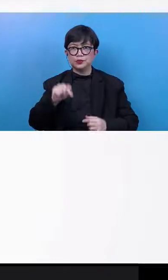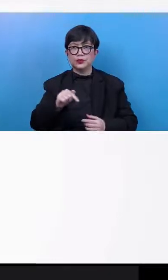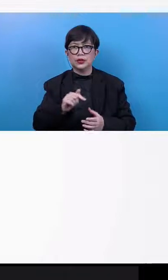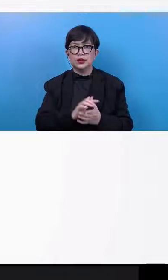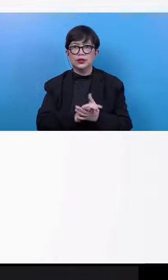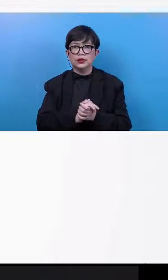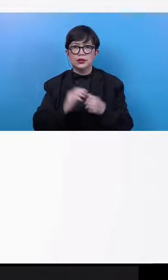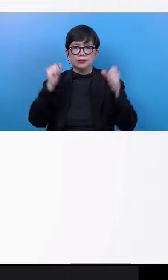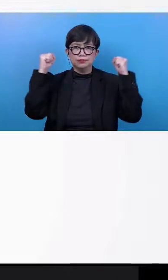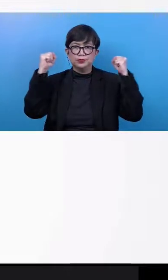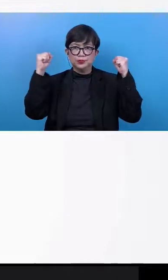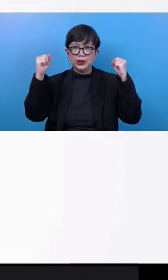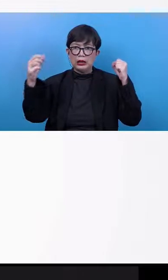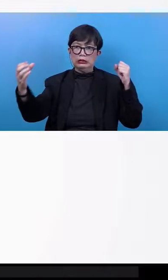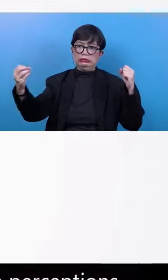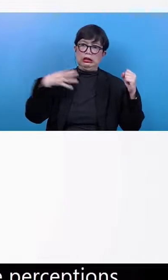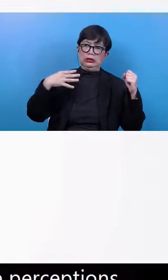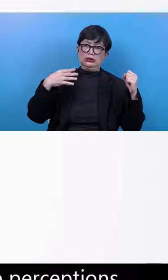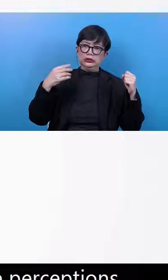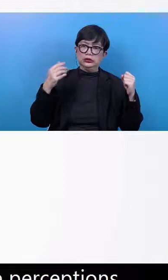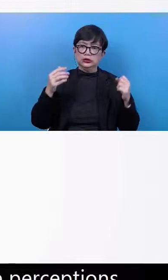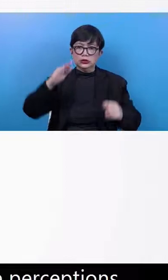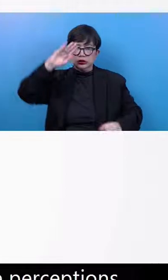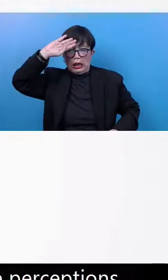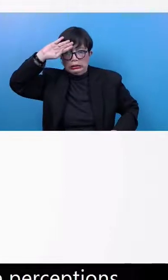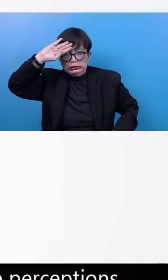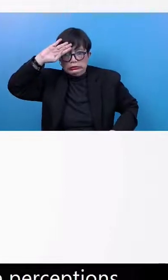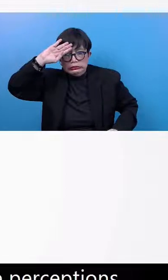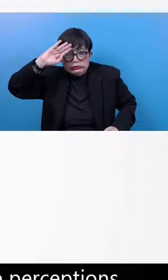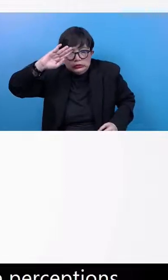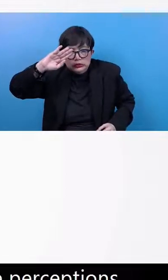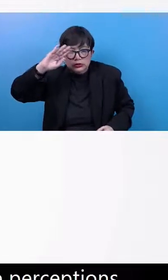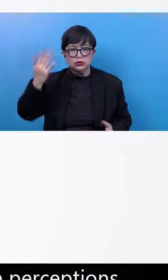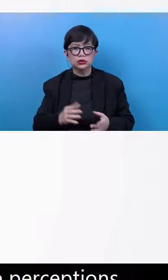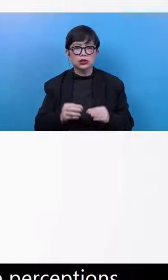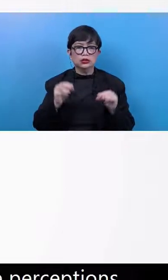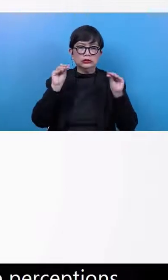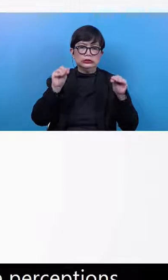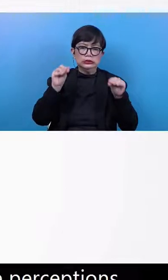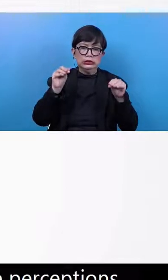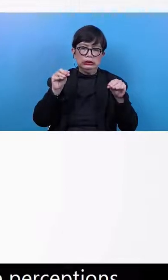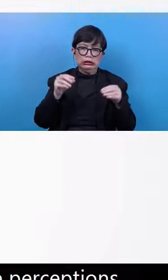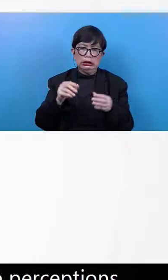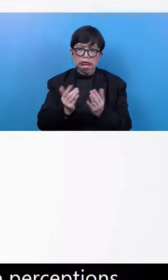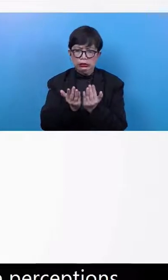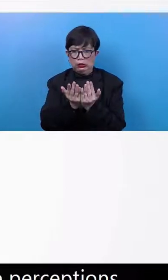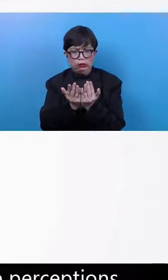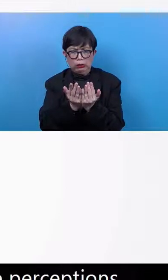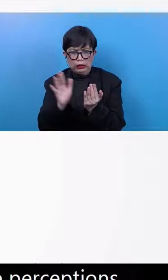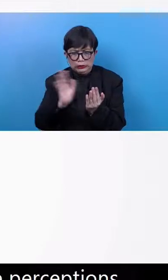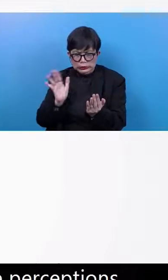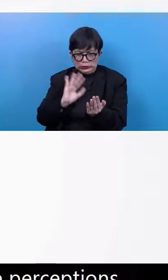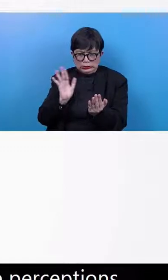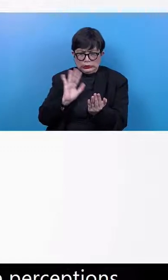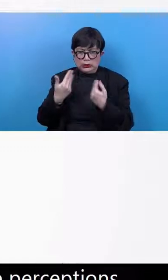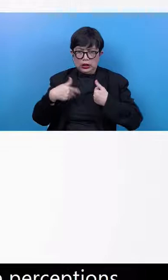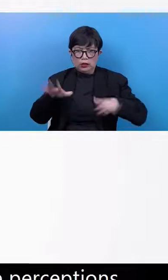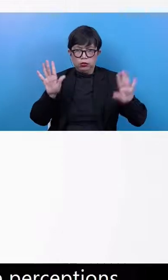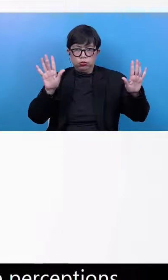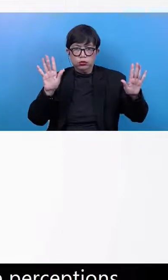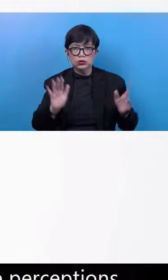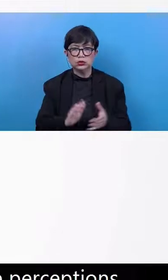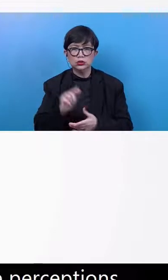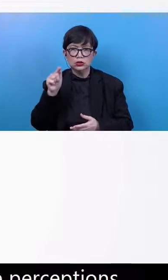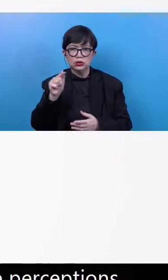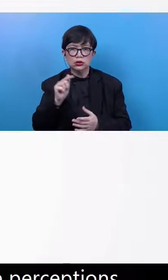very high levels of the Human Development Index. And just last month, after COVID-19, the war on